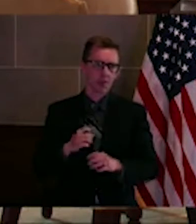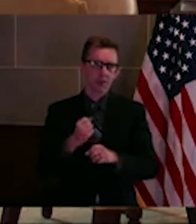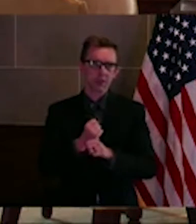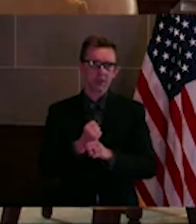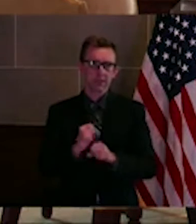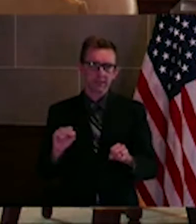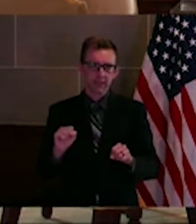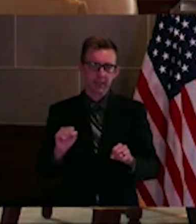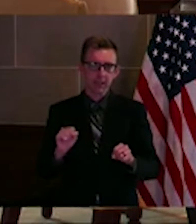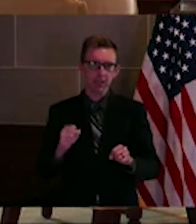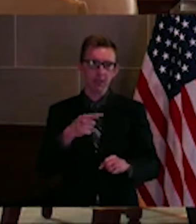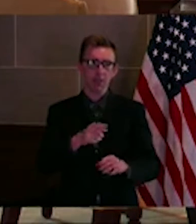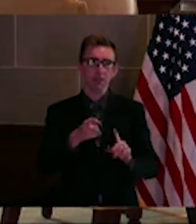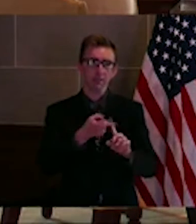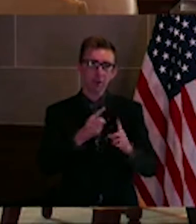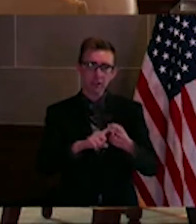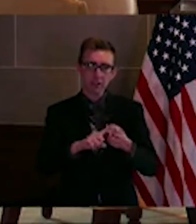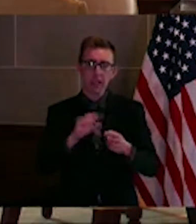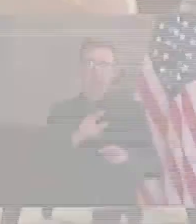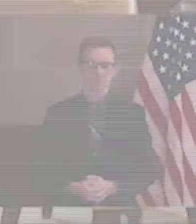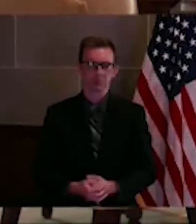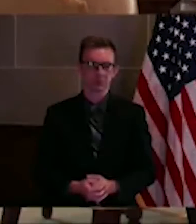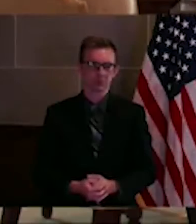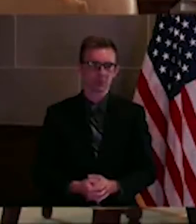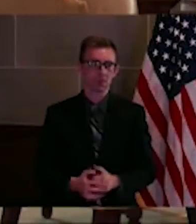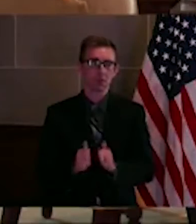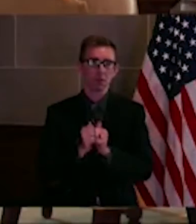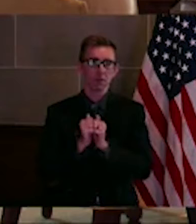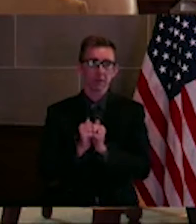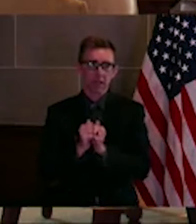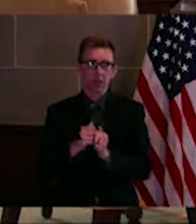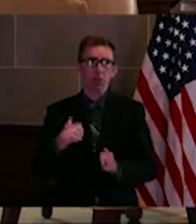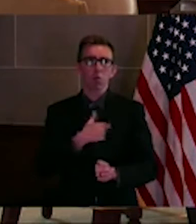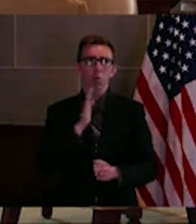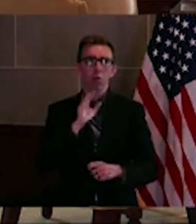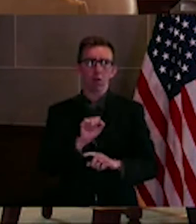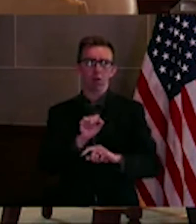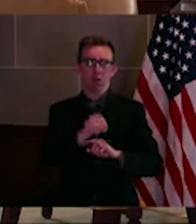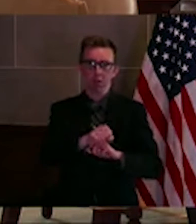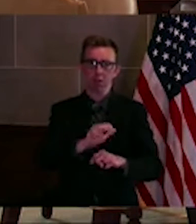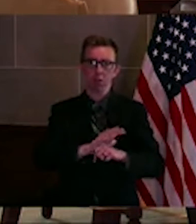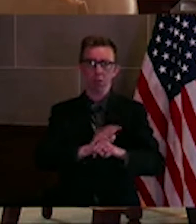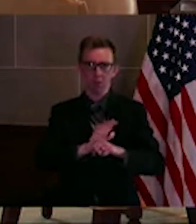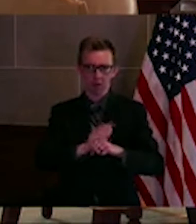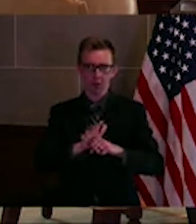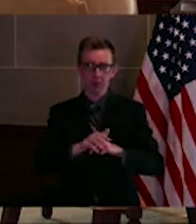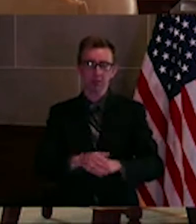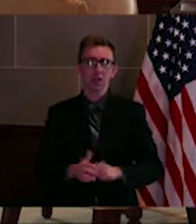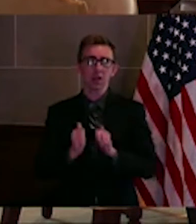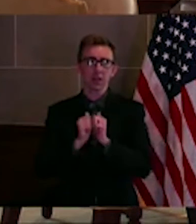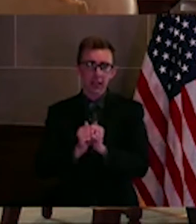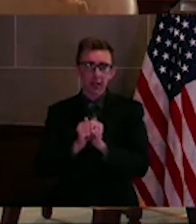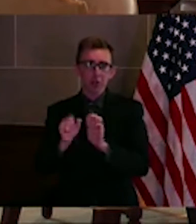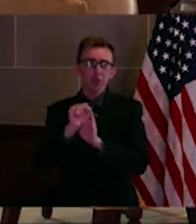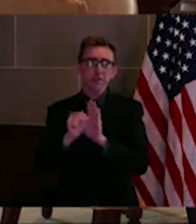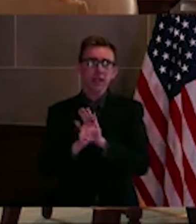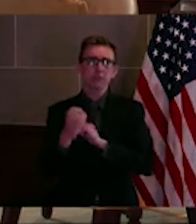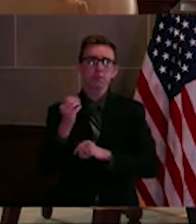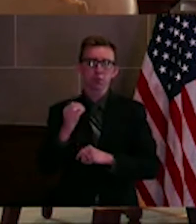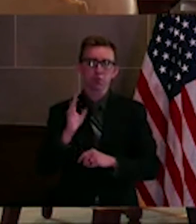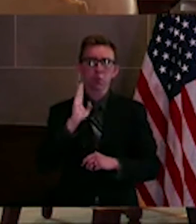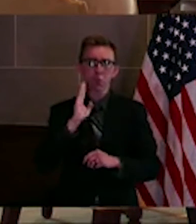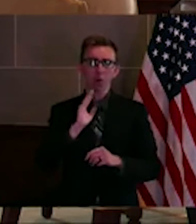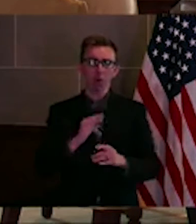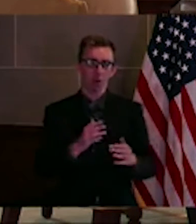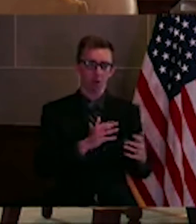safety of their friends and their neighbors. Together, we will defeat COVID-19, and together, the state of Missouri will come